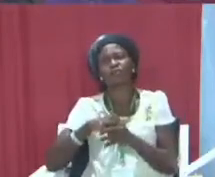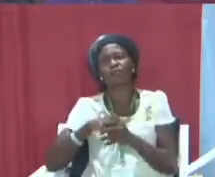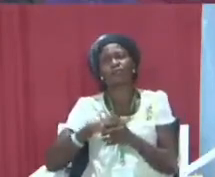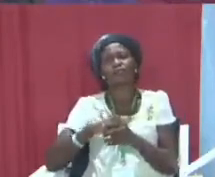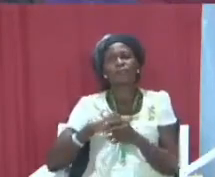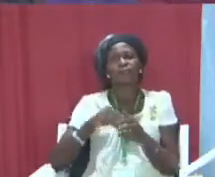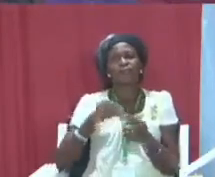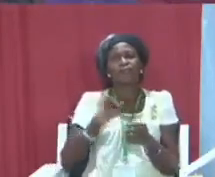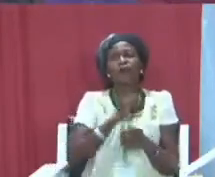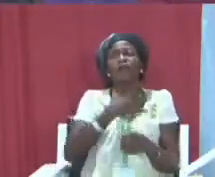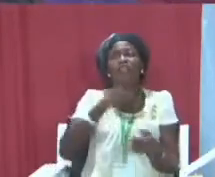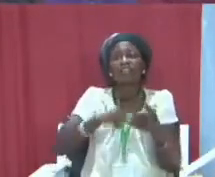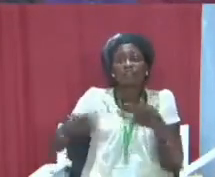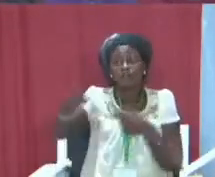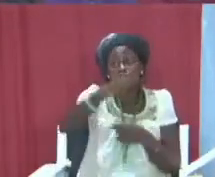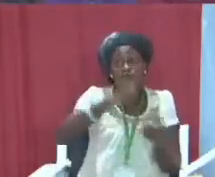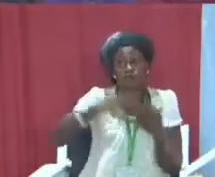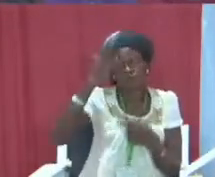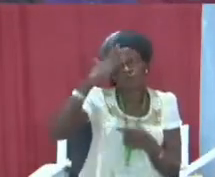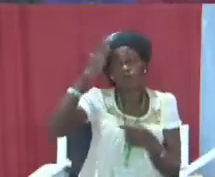But I would like you to know